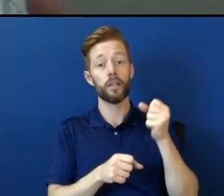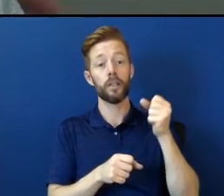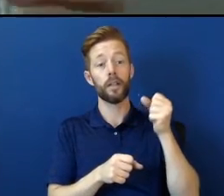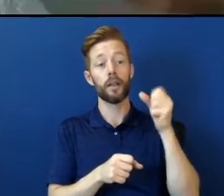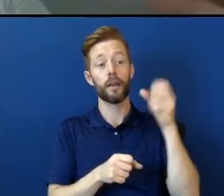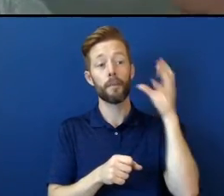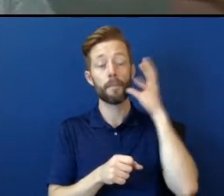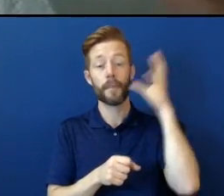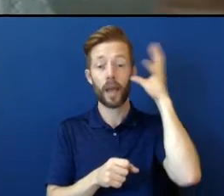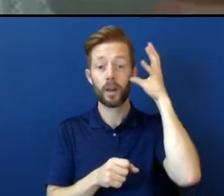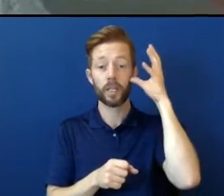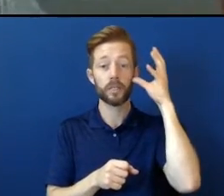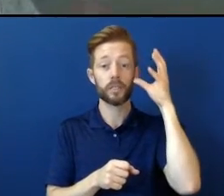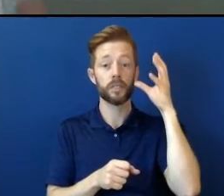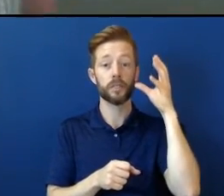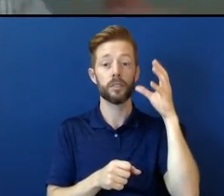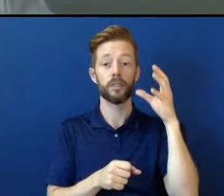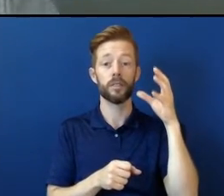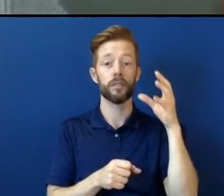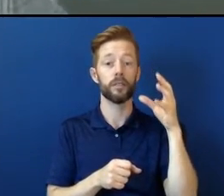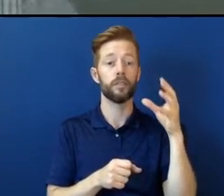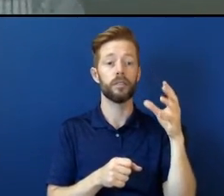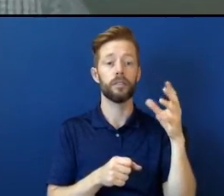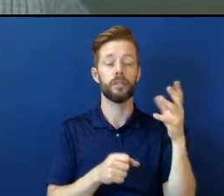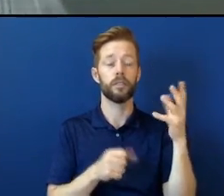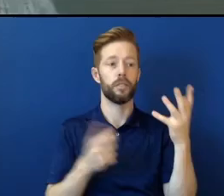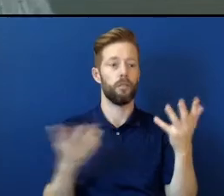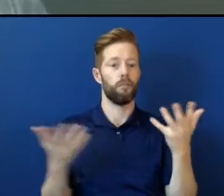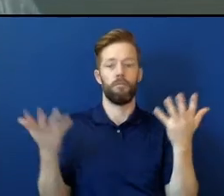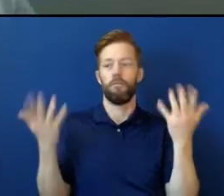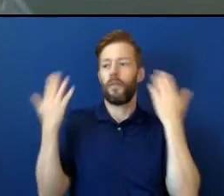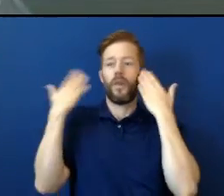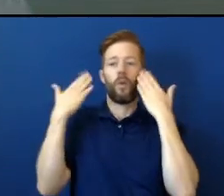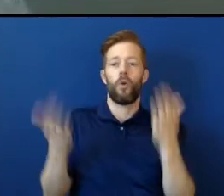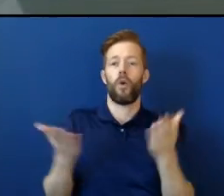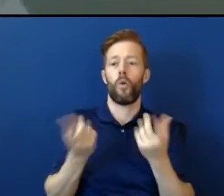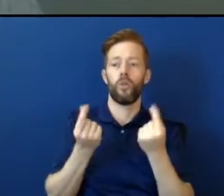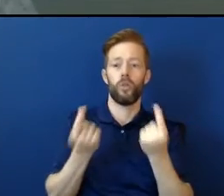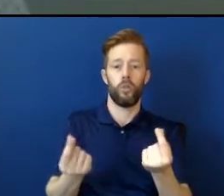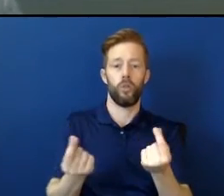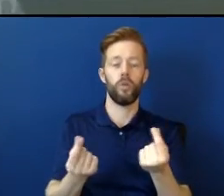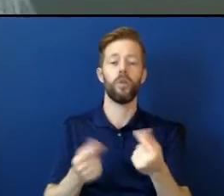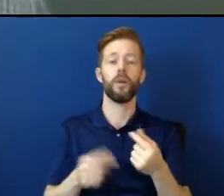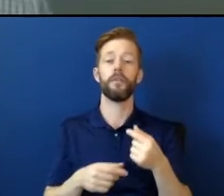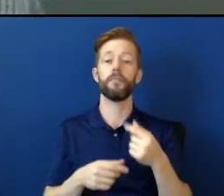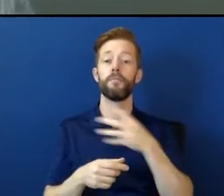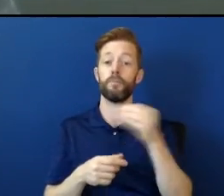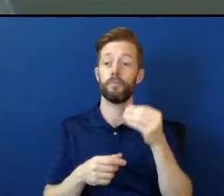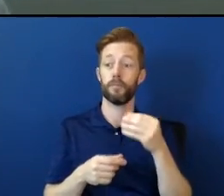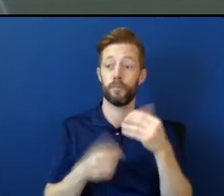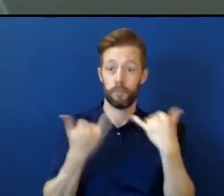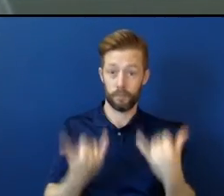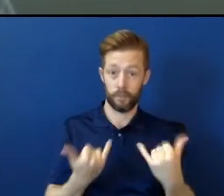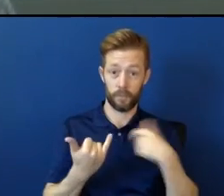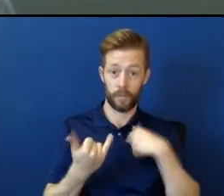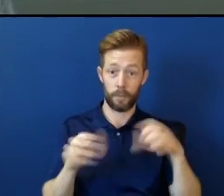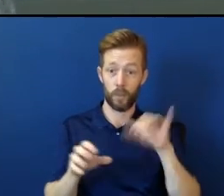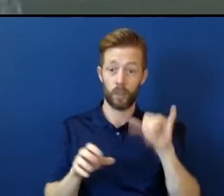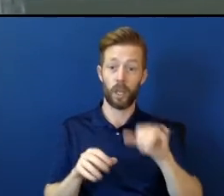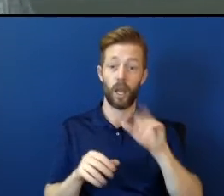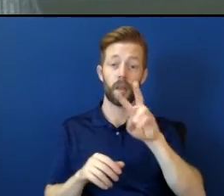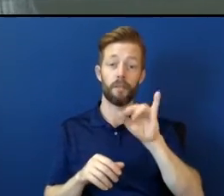parents are just, they don't know what to do. And even right now, I'm doing it virtually